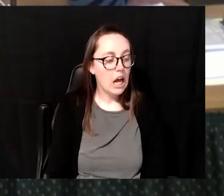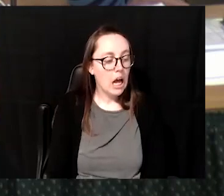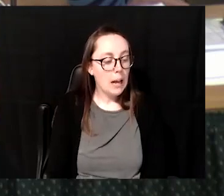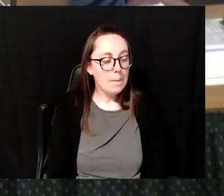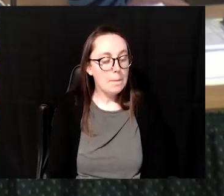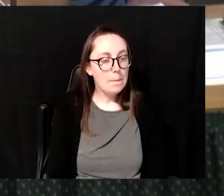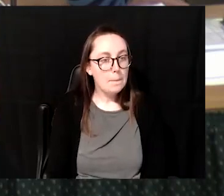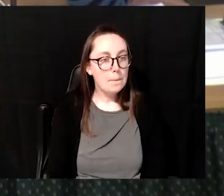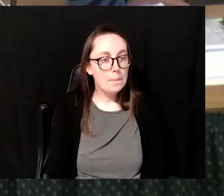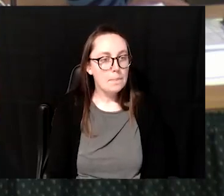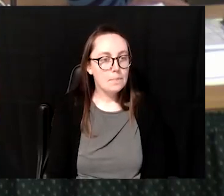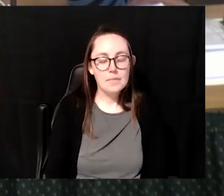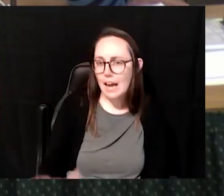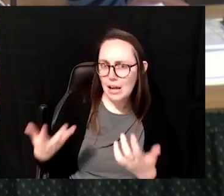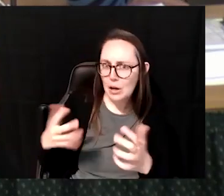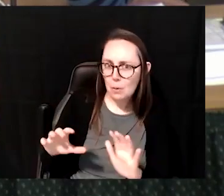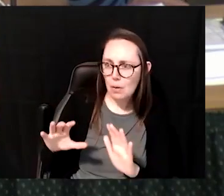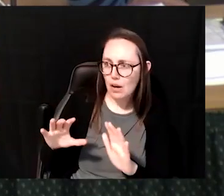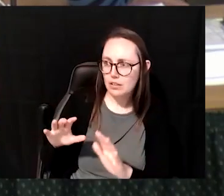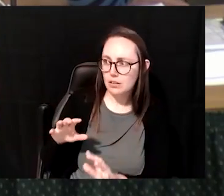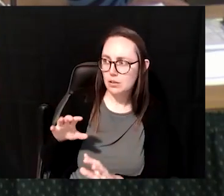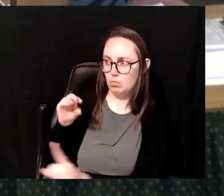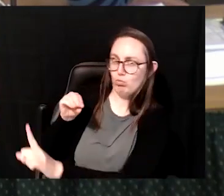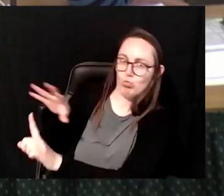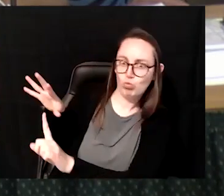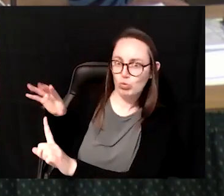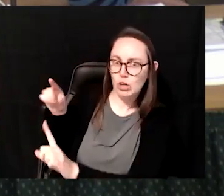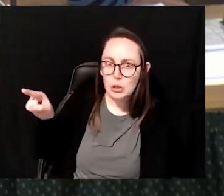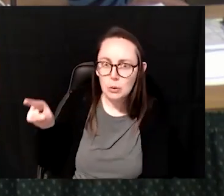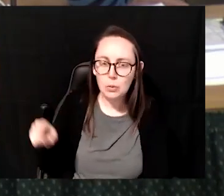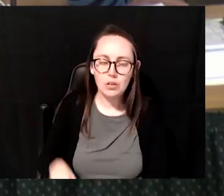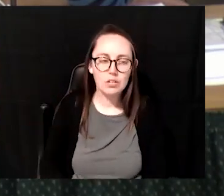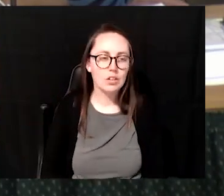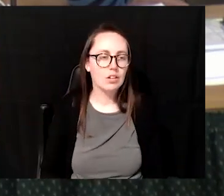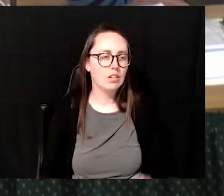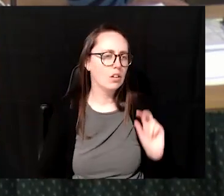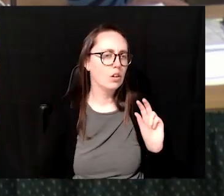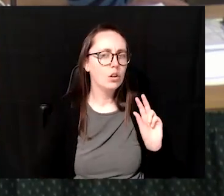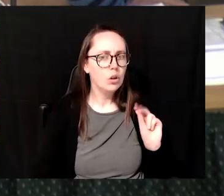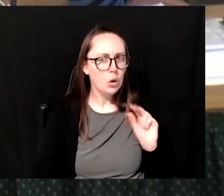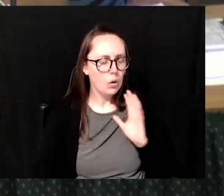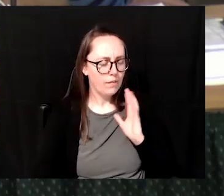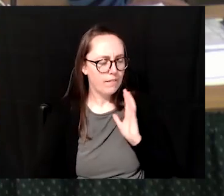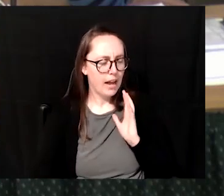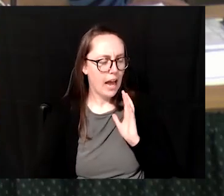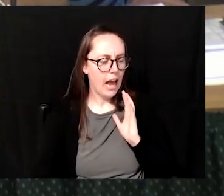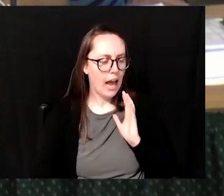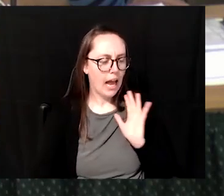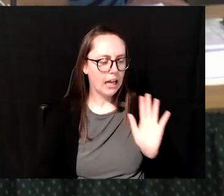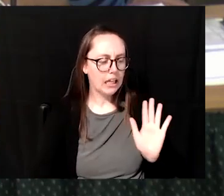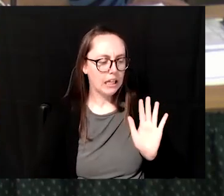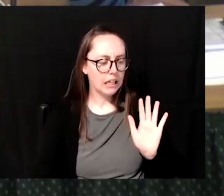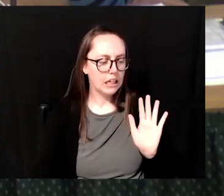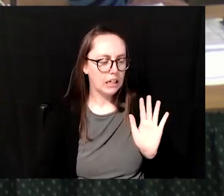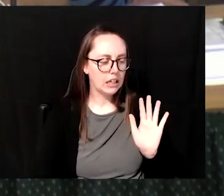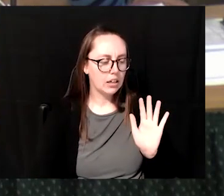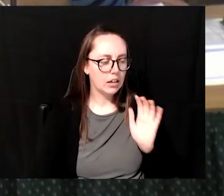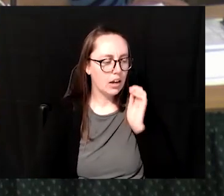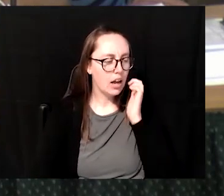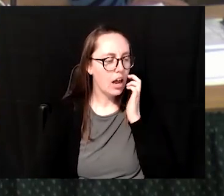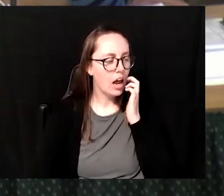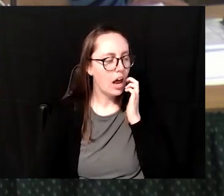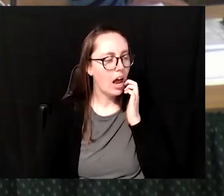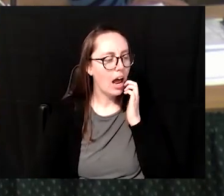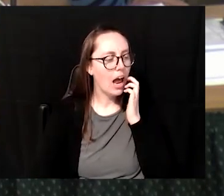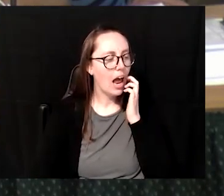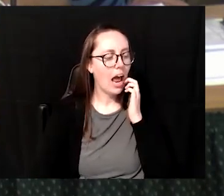you don't mean to put you on the spotlights no no that's fine it's just I'm a little bit I feel like I've missed some a meeting but I don't think